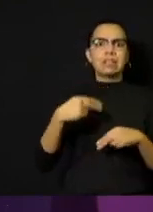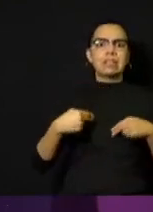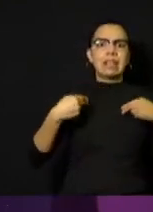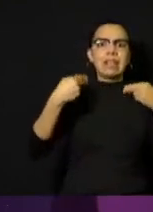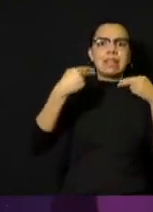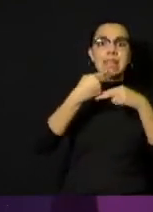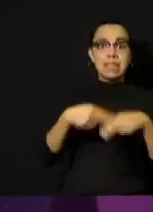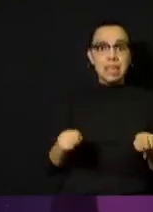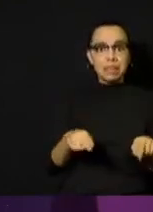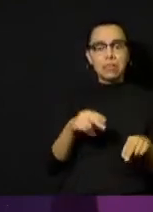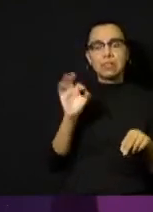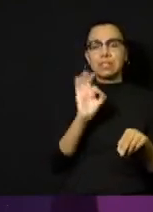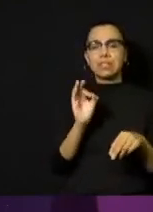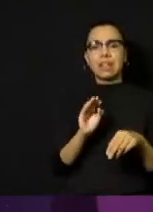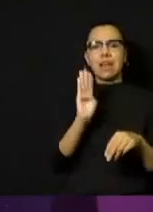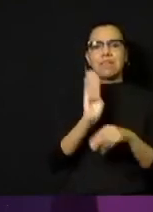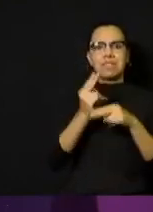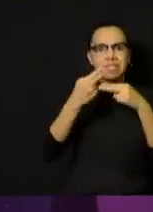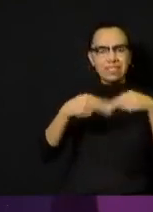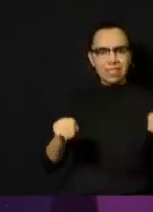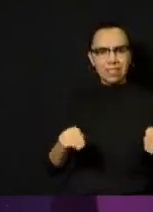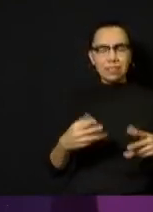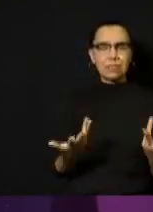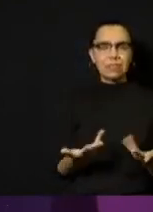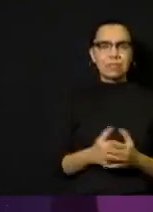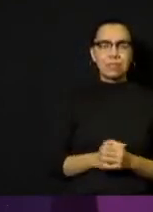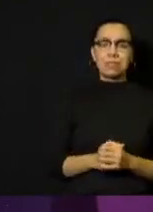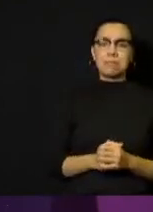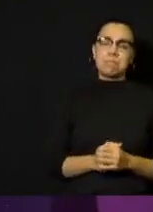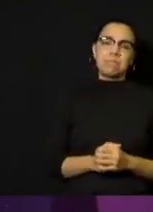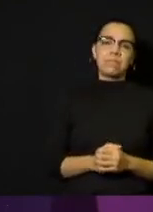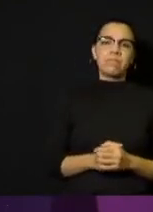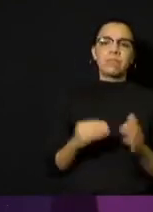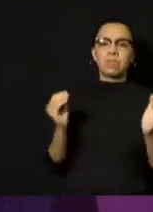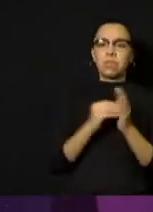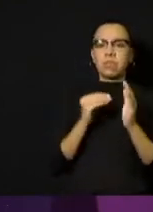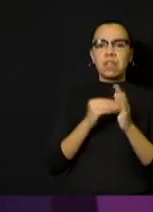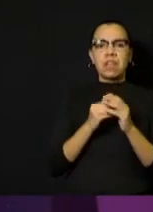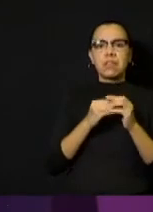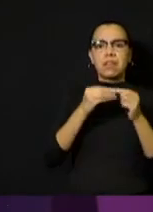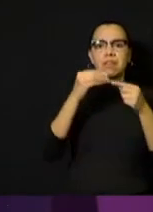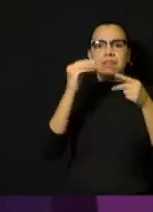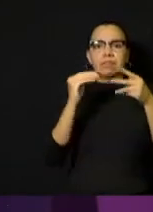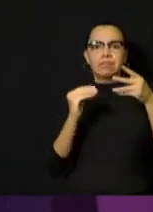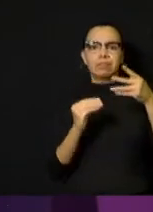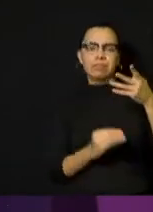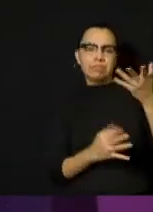only their children and grandchildren, and maybe great-great-grandchildren.